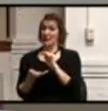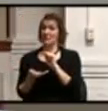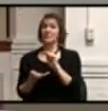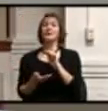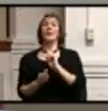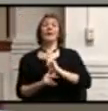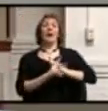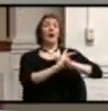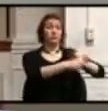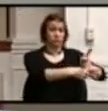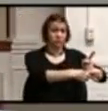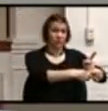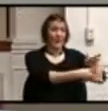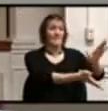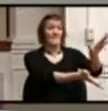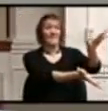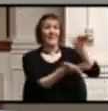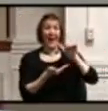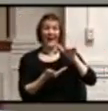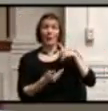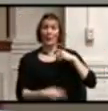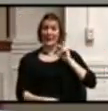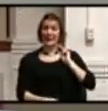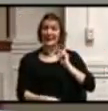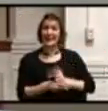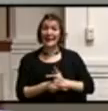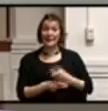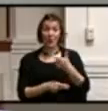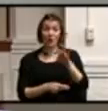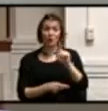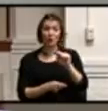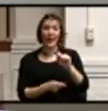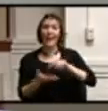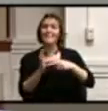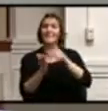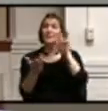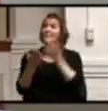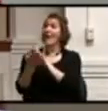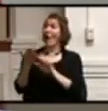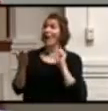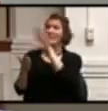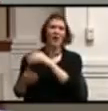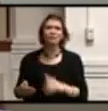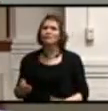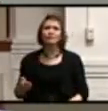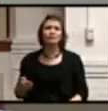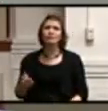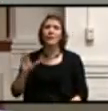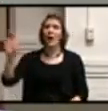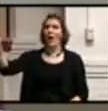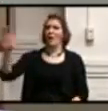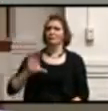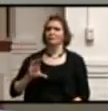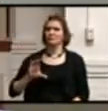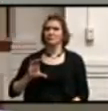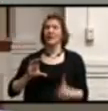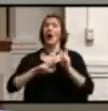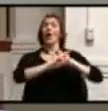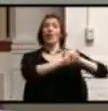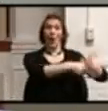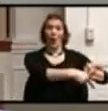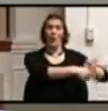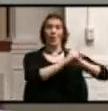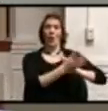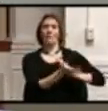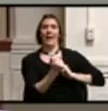from Department of Agriculture and VCDP, granted to the town with the condition that it loan the funds to